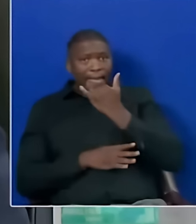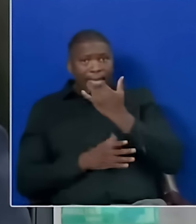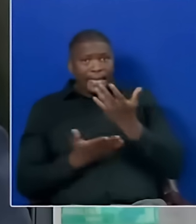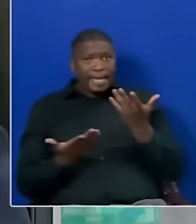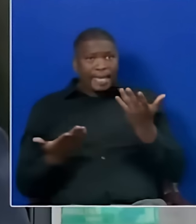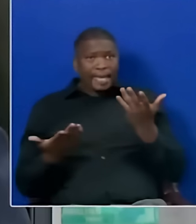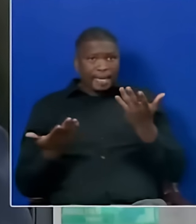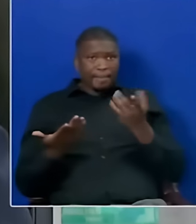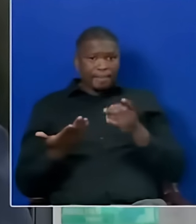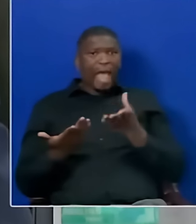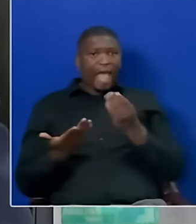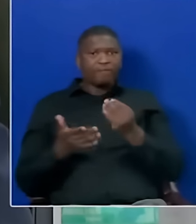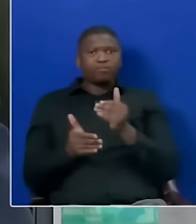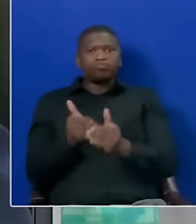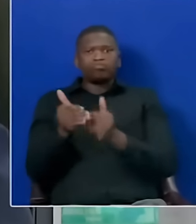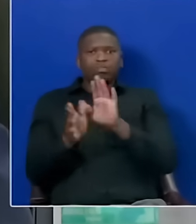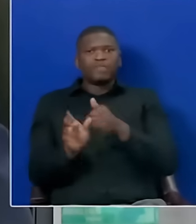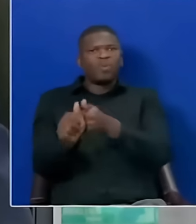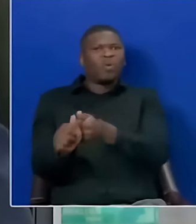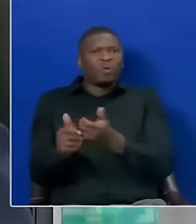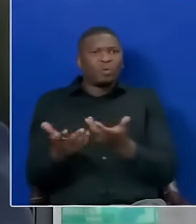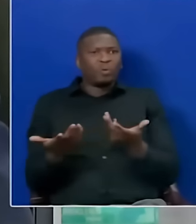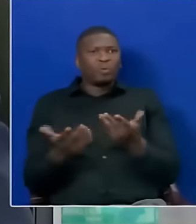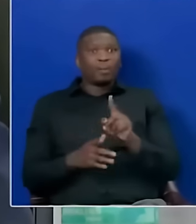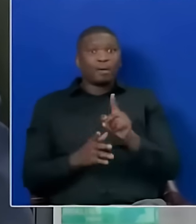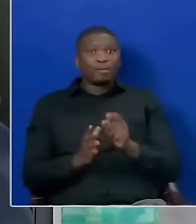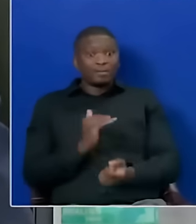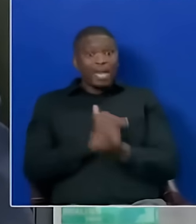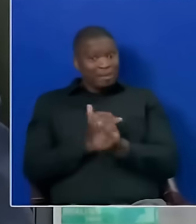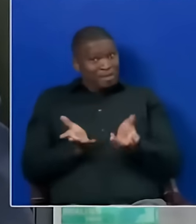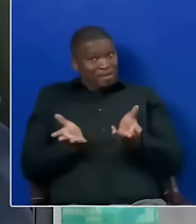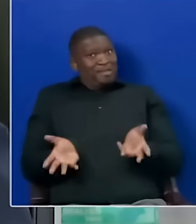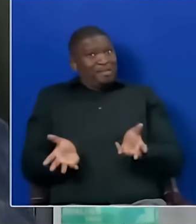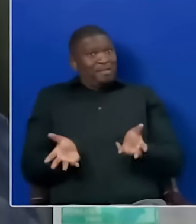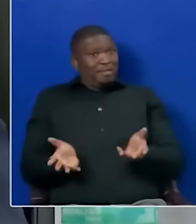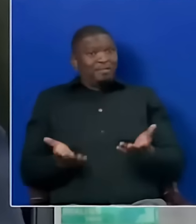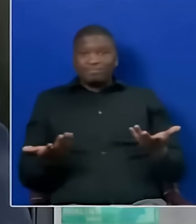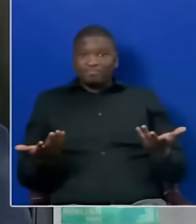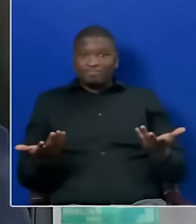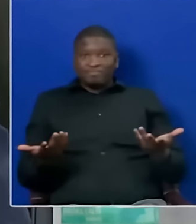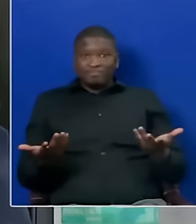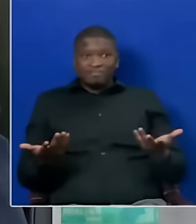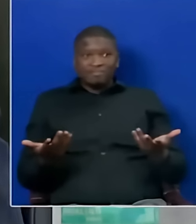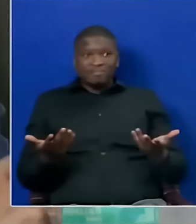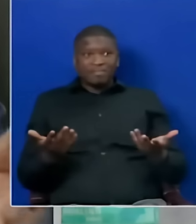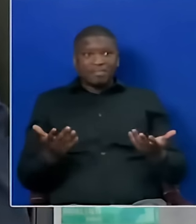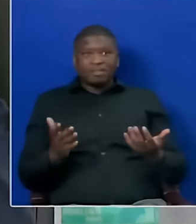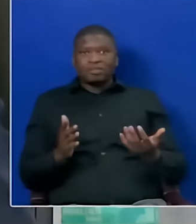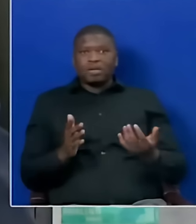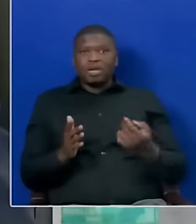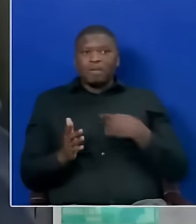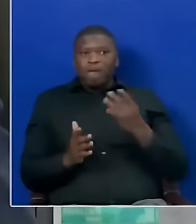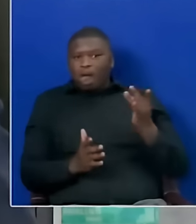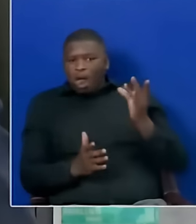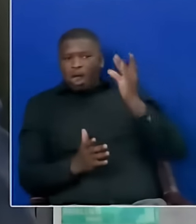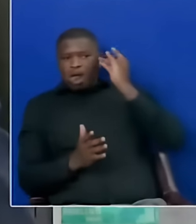with that unhappiness. But in this instance, it only came under my attention at a later stage that cases